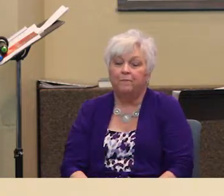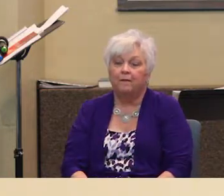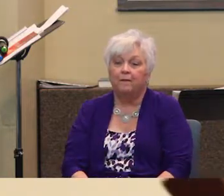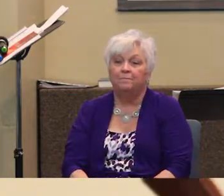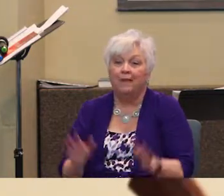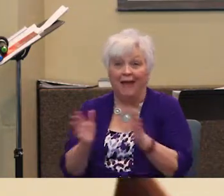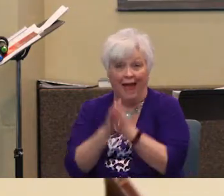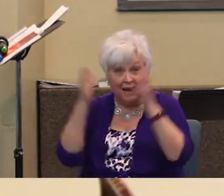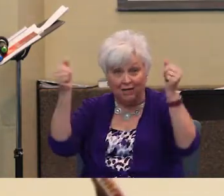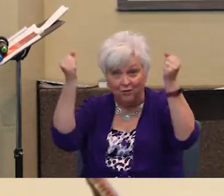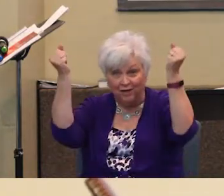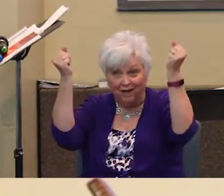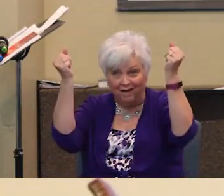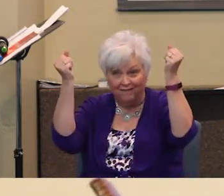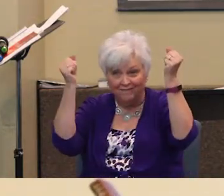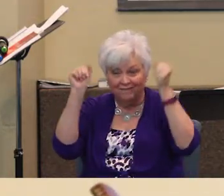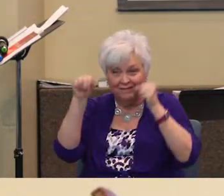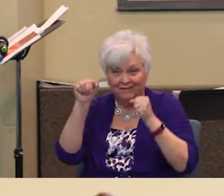Hallelujah.